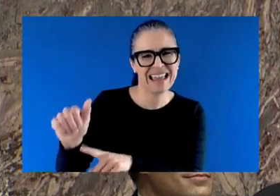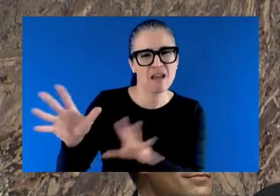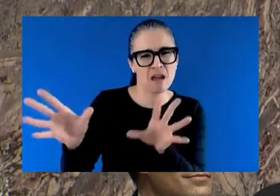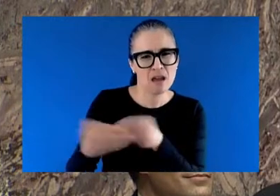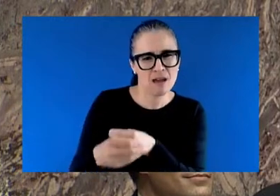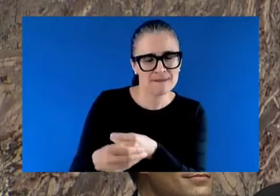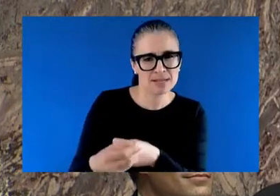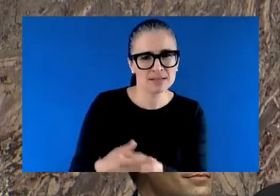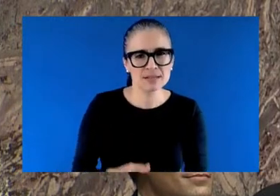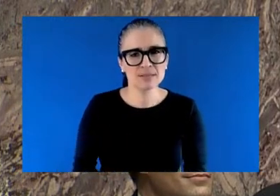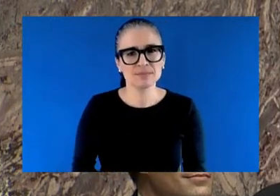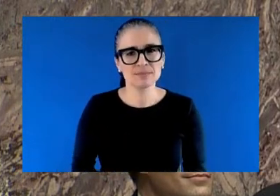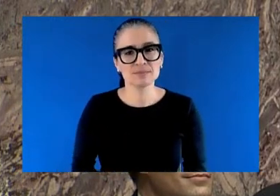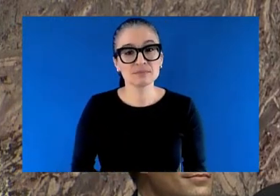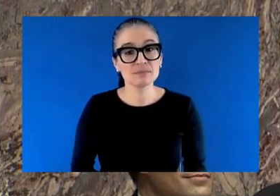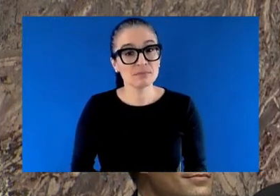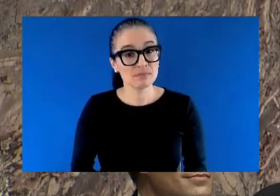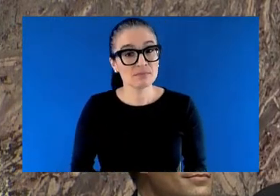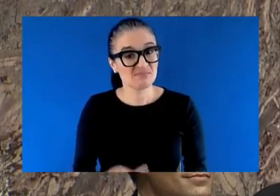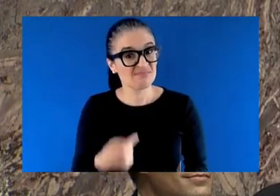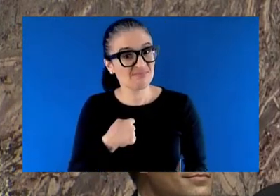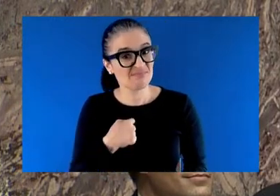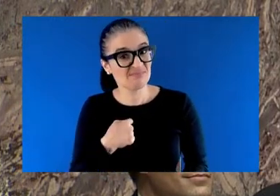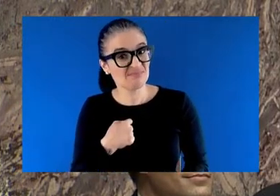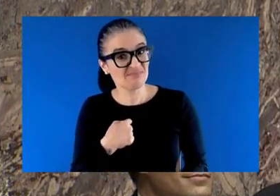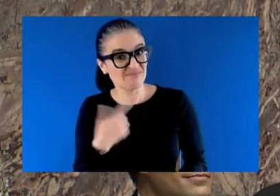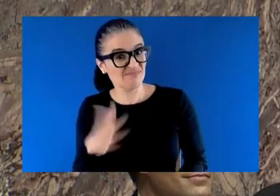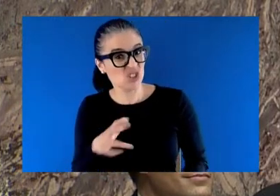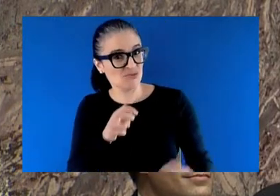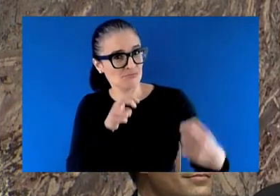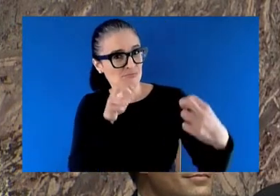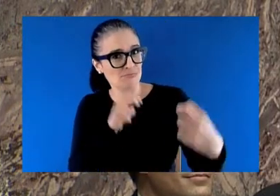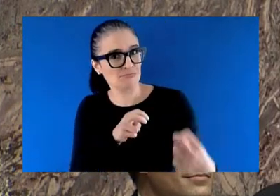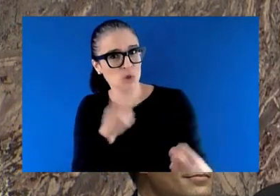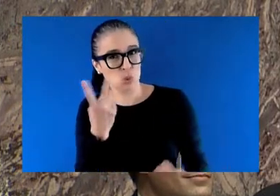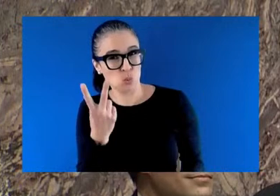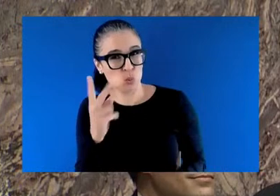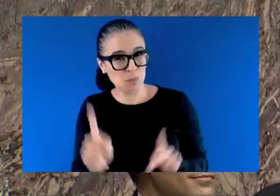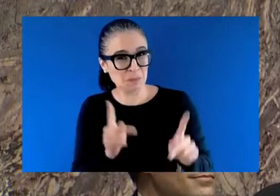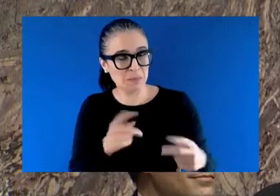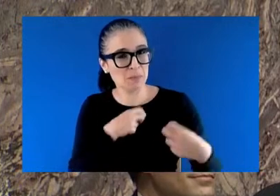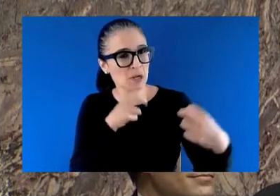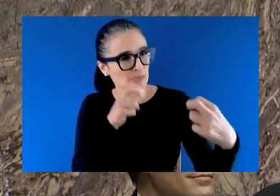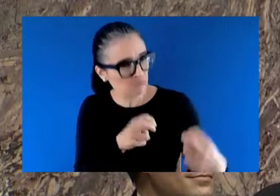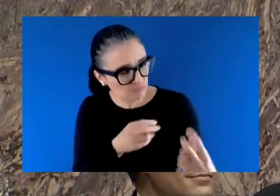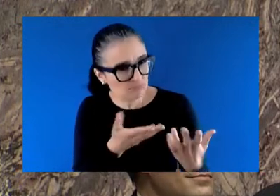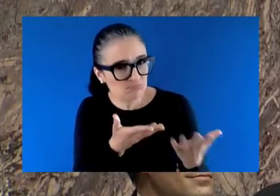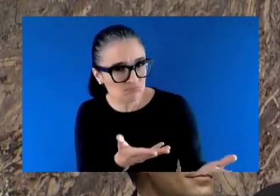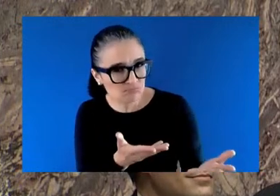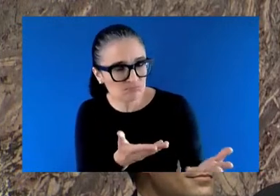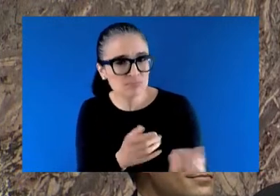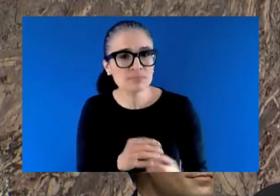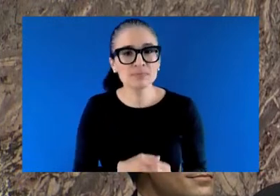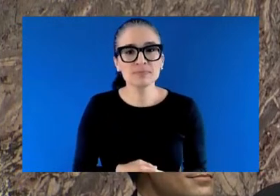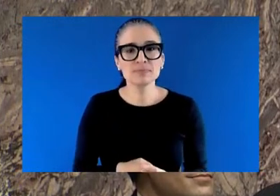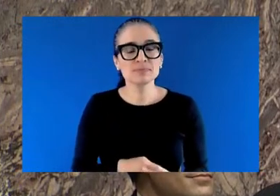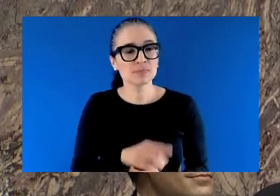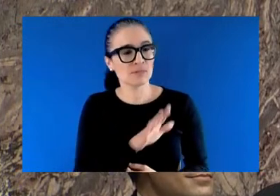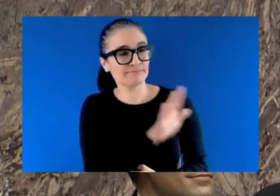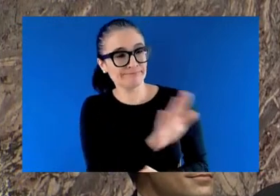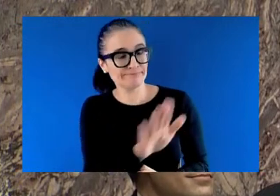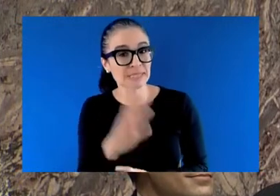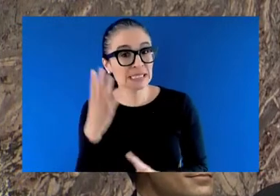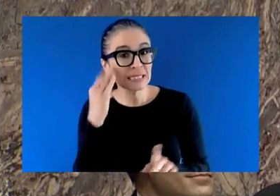friends, Alexis and Rob Mackay Dunn, whose world was turned upside down with Ali's